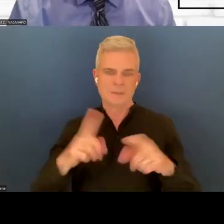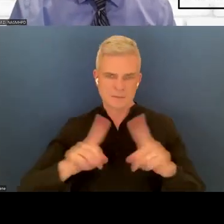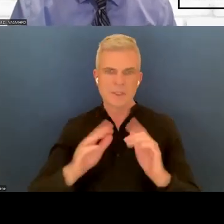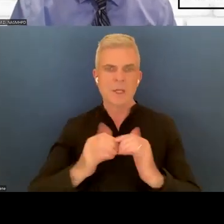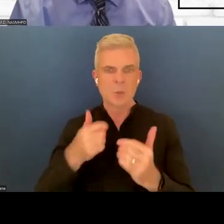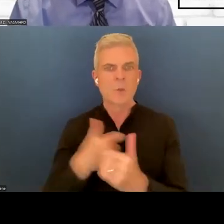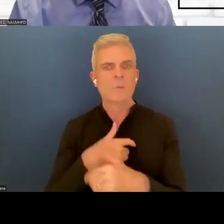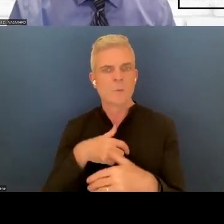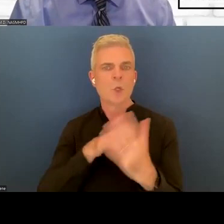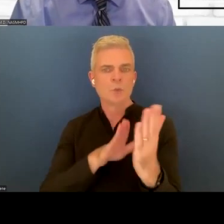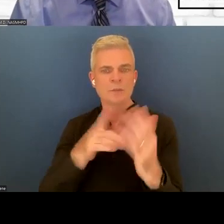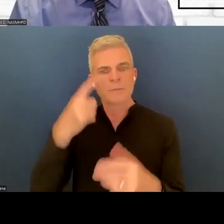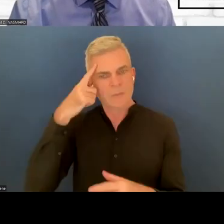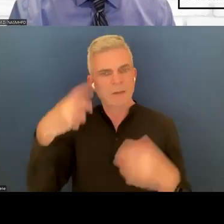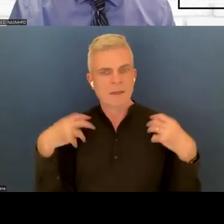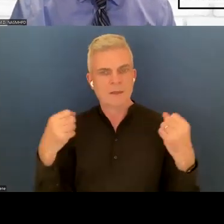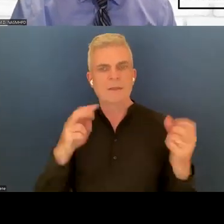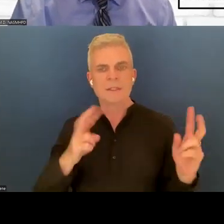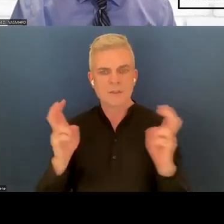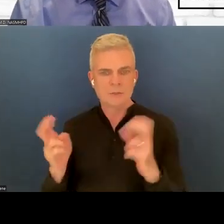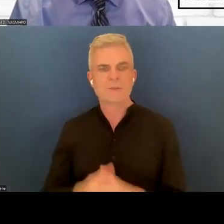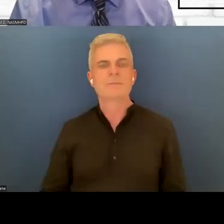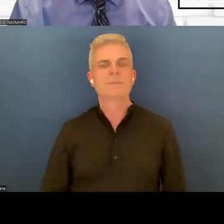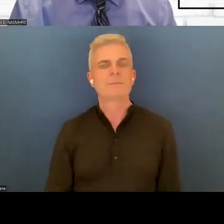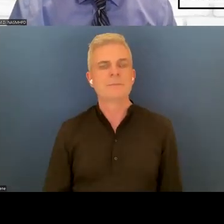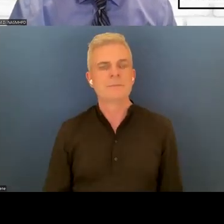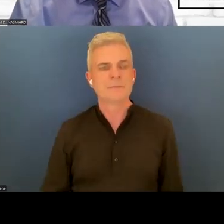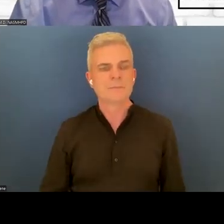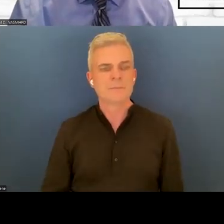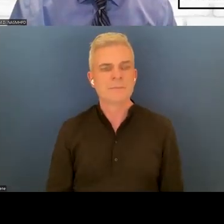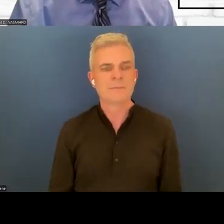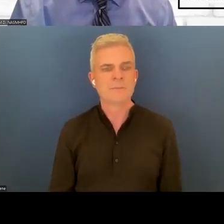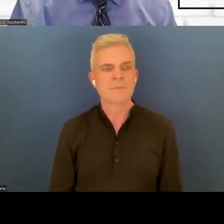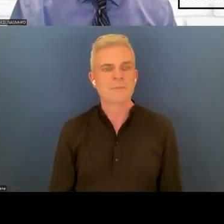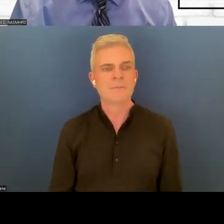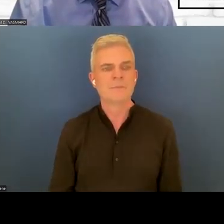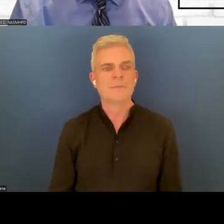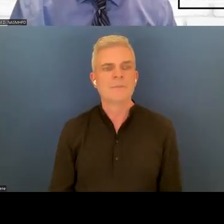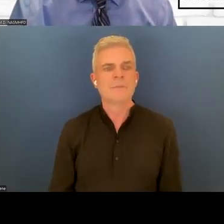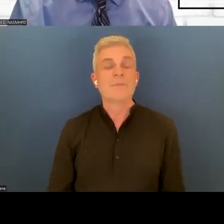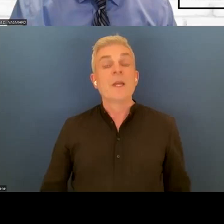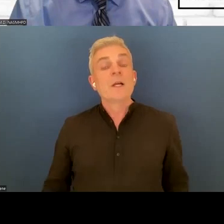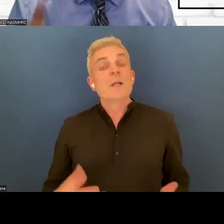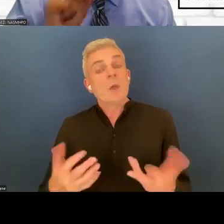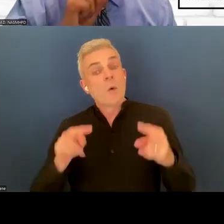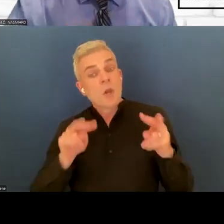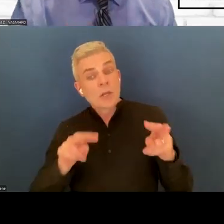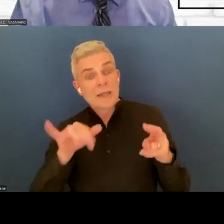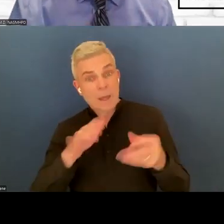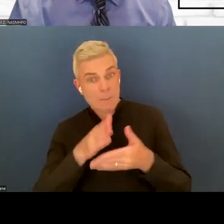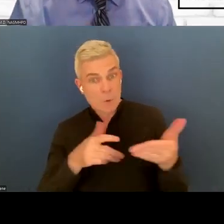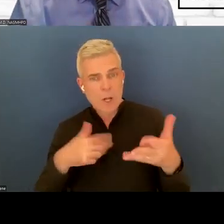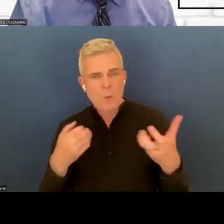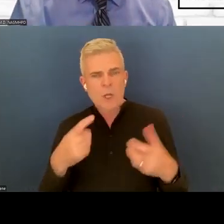we approach mental health issues. Next slide, please. So in looking at this particular piece, I want you to hear just